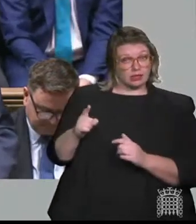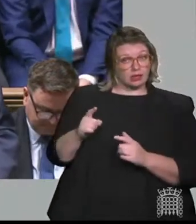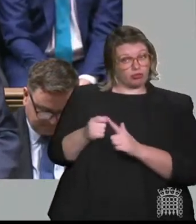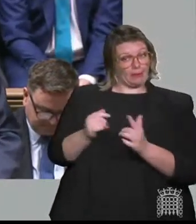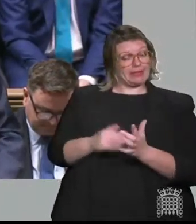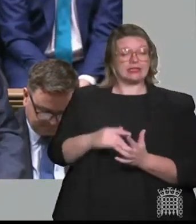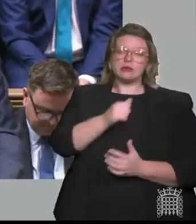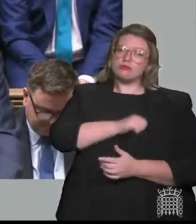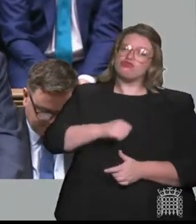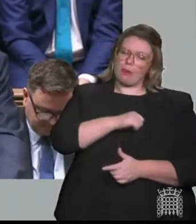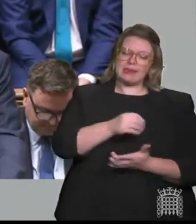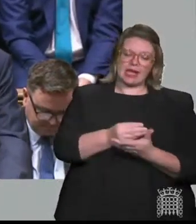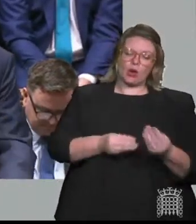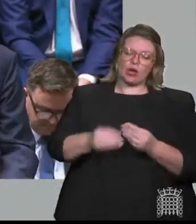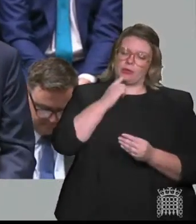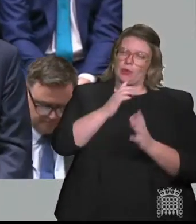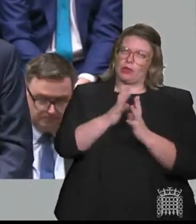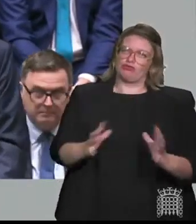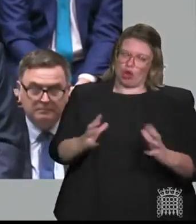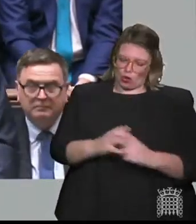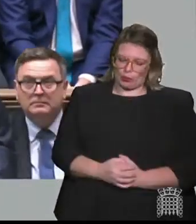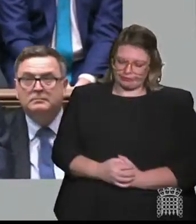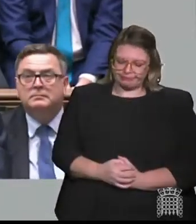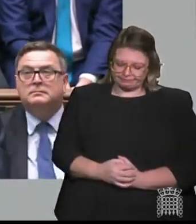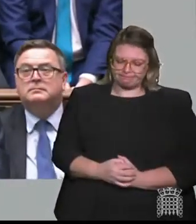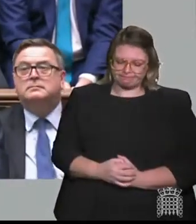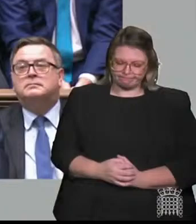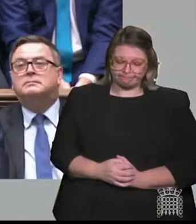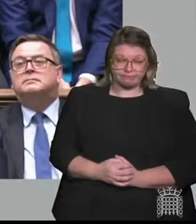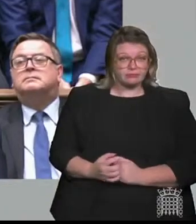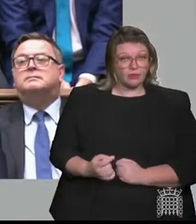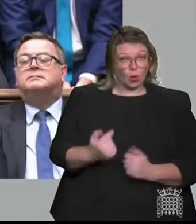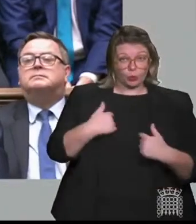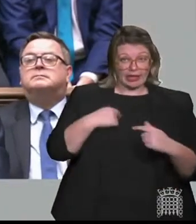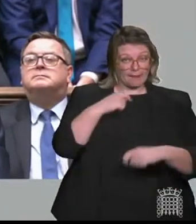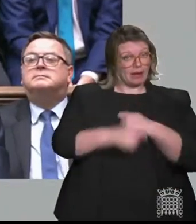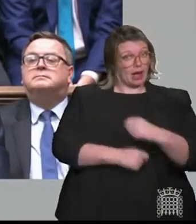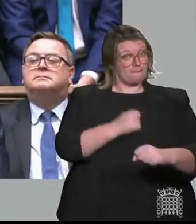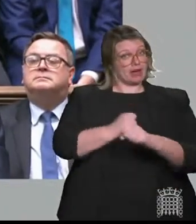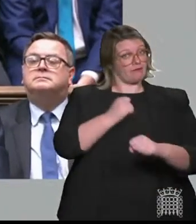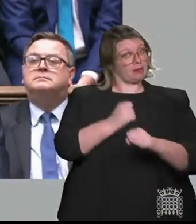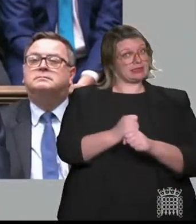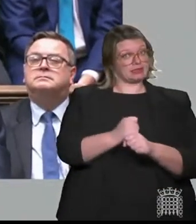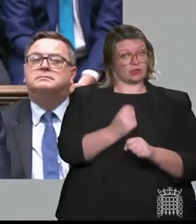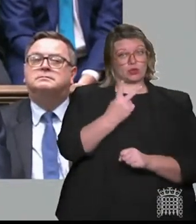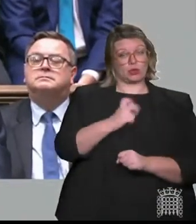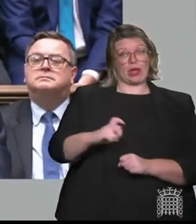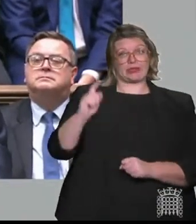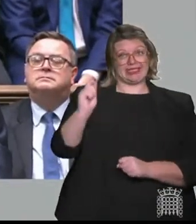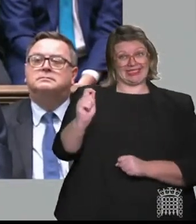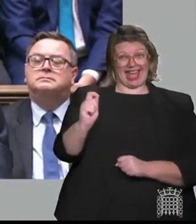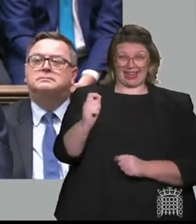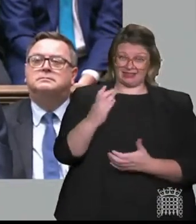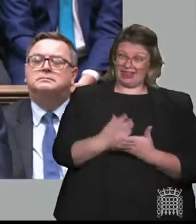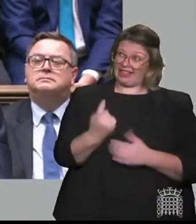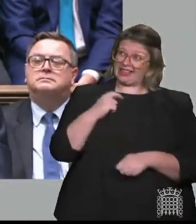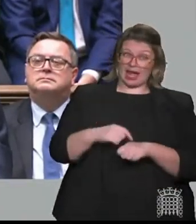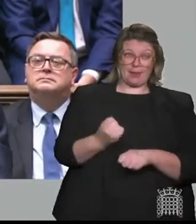Since 2010, despite inheriting what was then the worst recession since the Second World